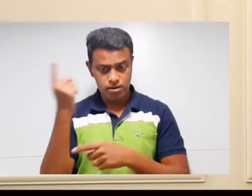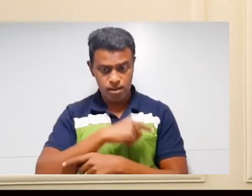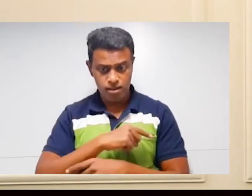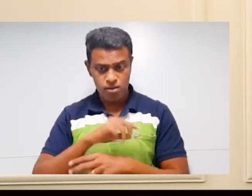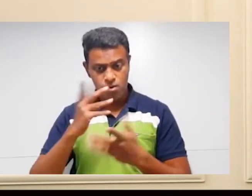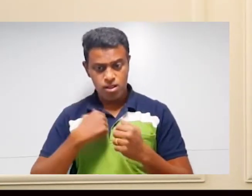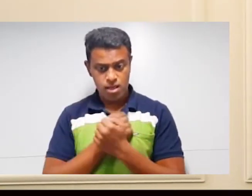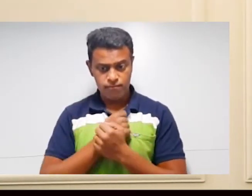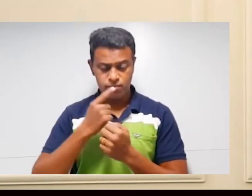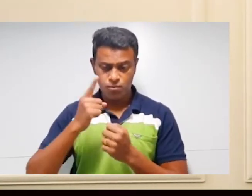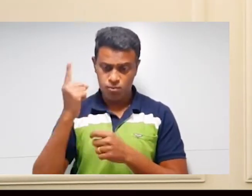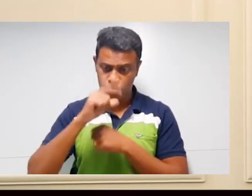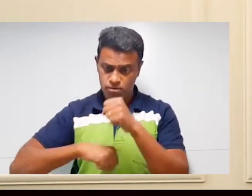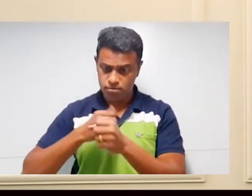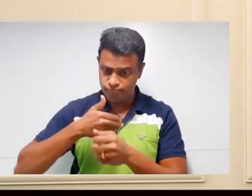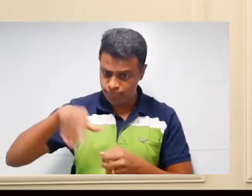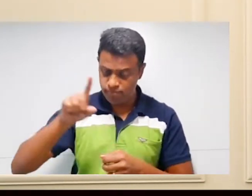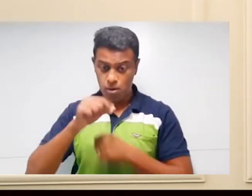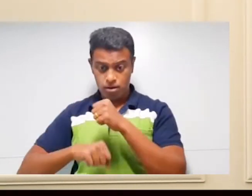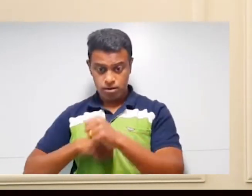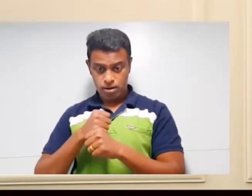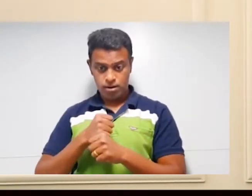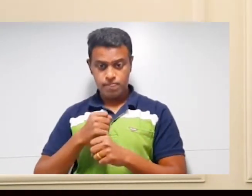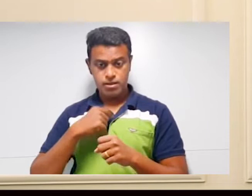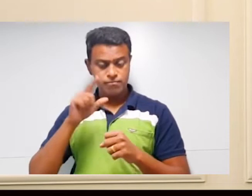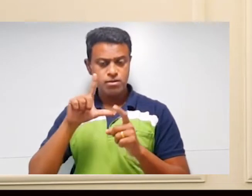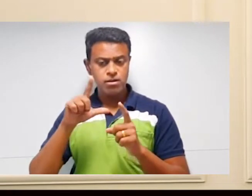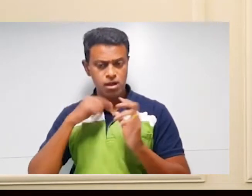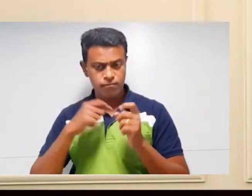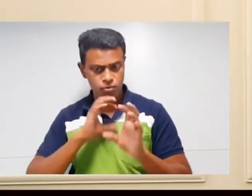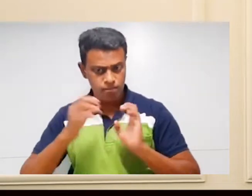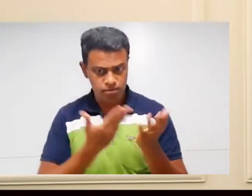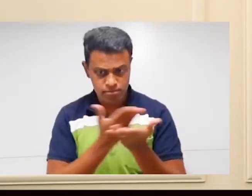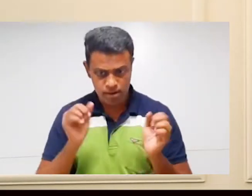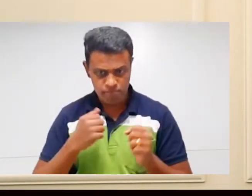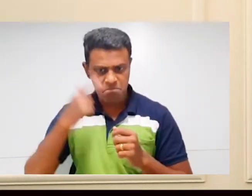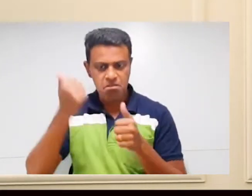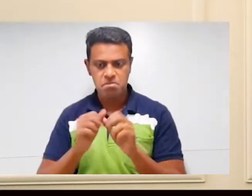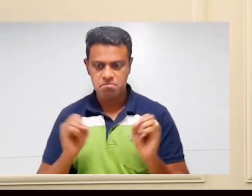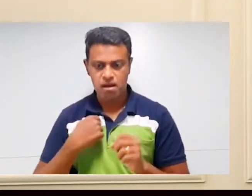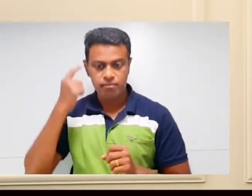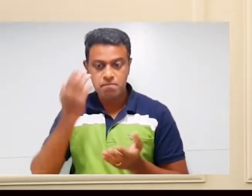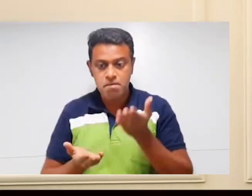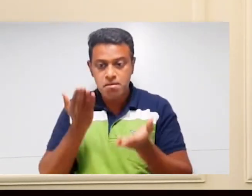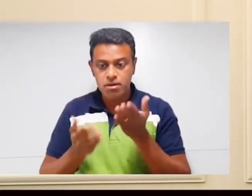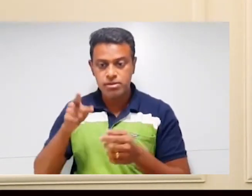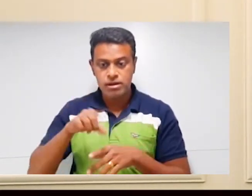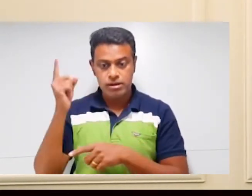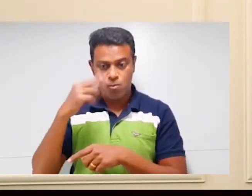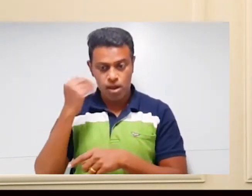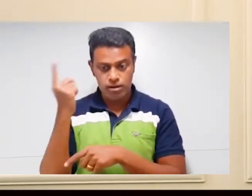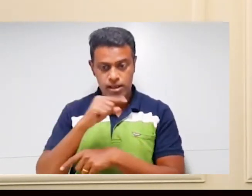year? Throughout the year. But do we communicate? I don't remember. I think maybe this is why days get